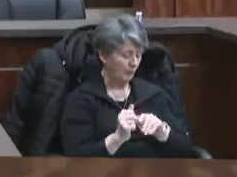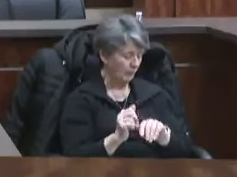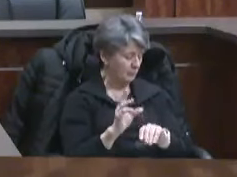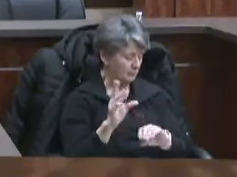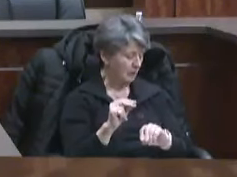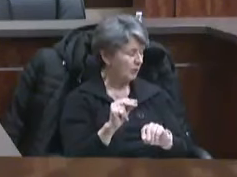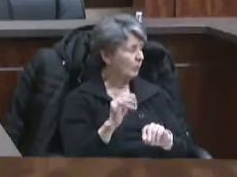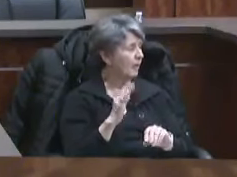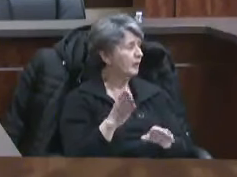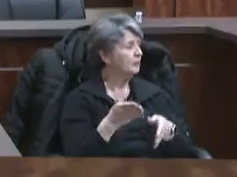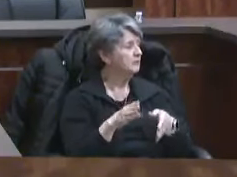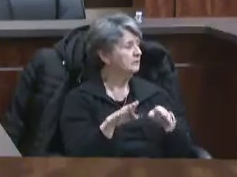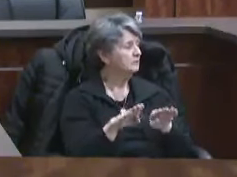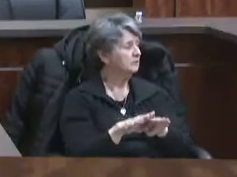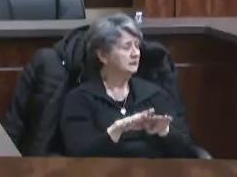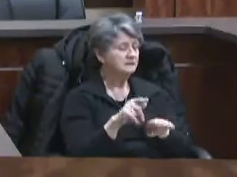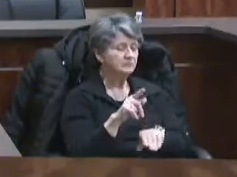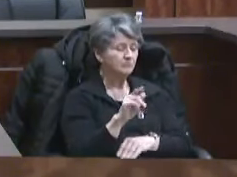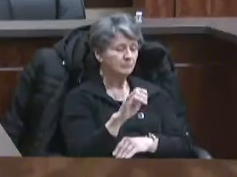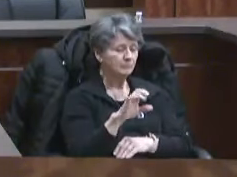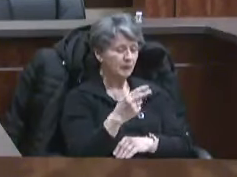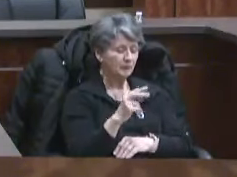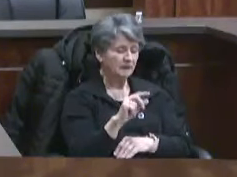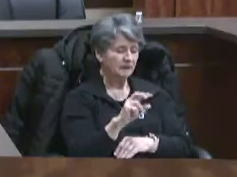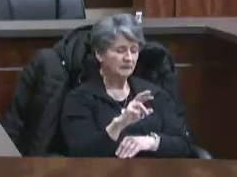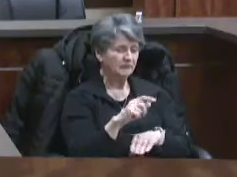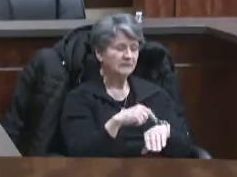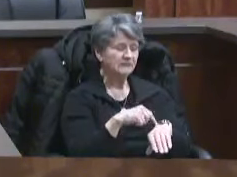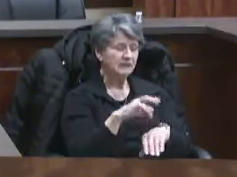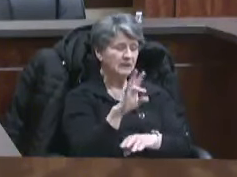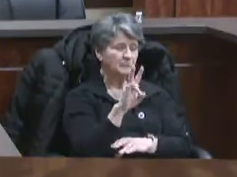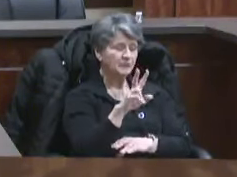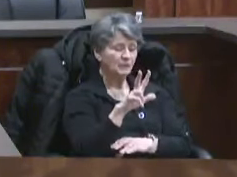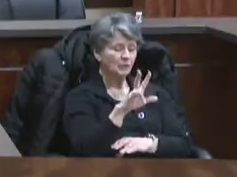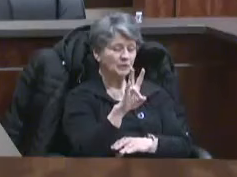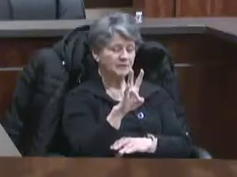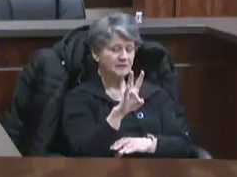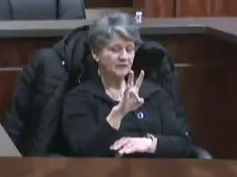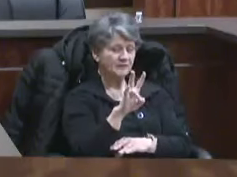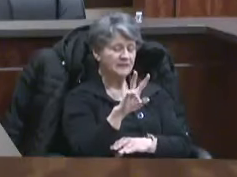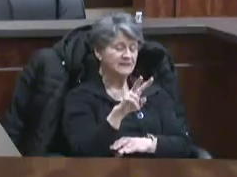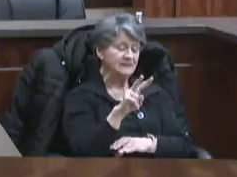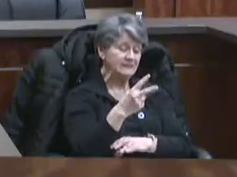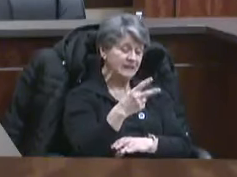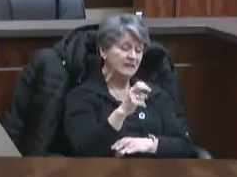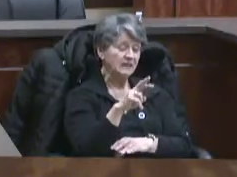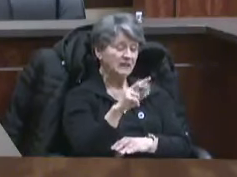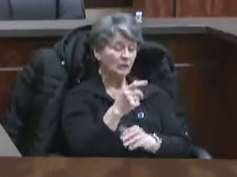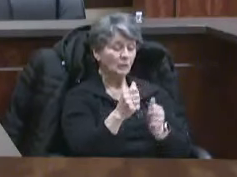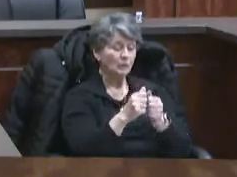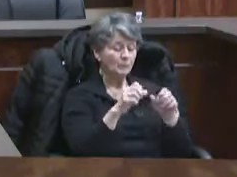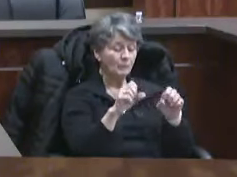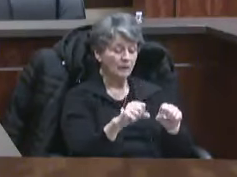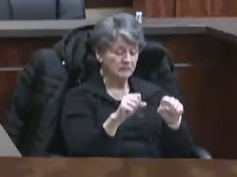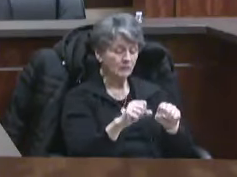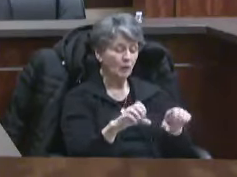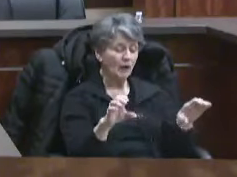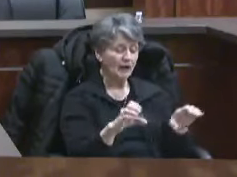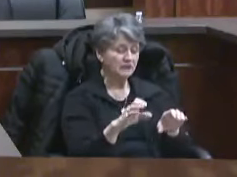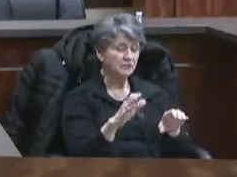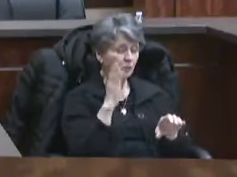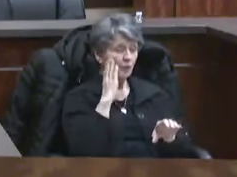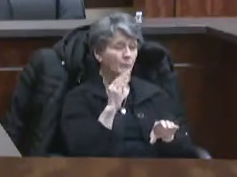Seeing no one, I'll close the public hearing at 7:37. A second public hearing with possible action will be held